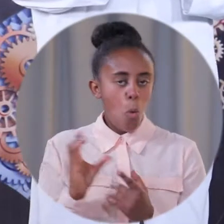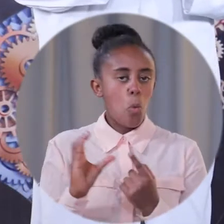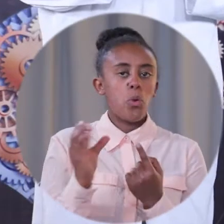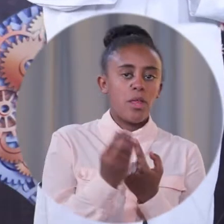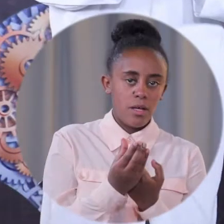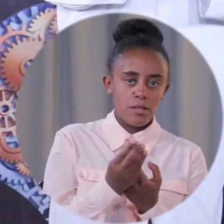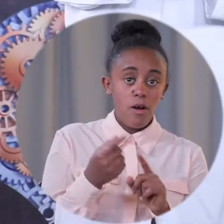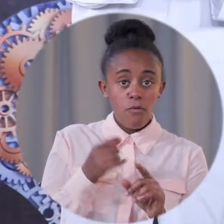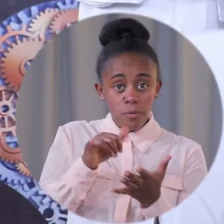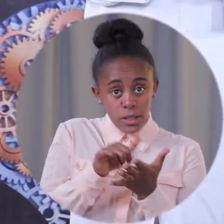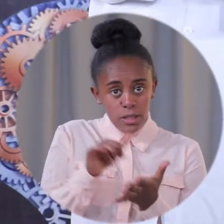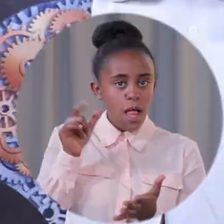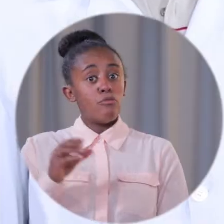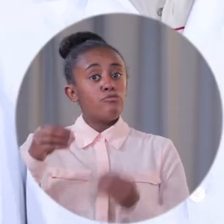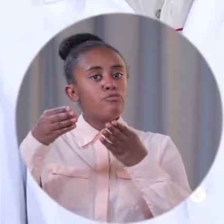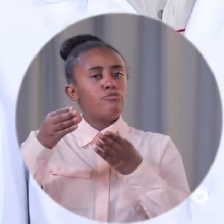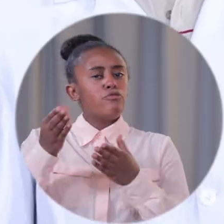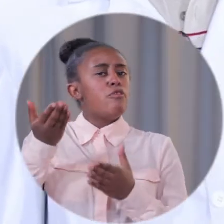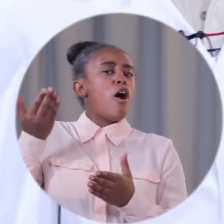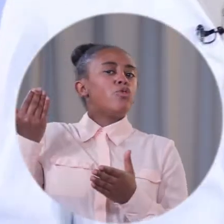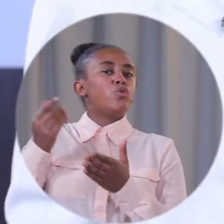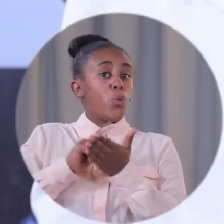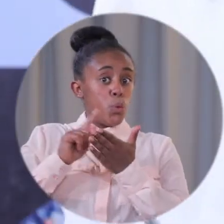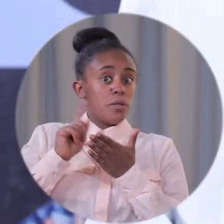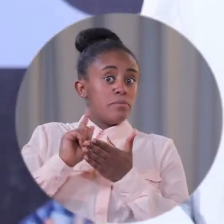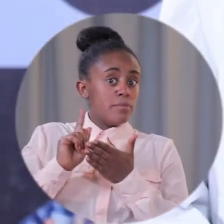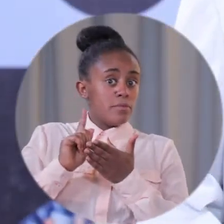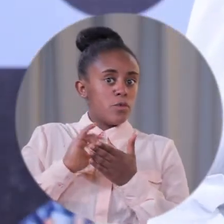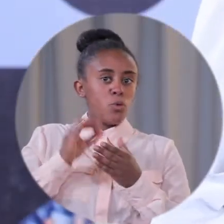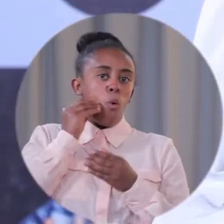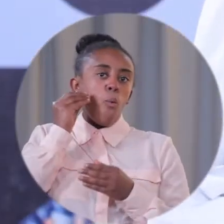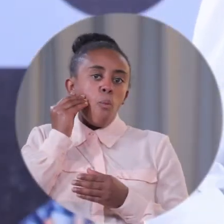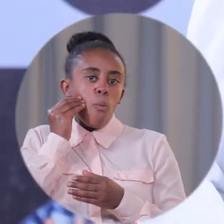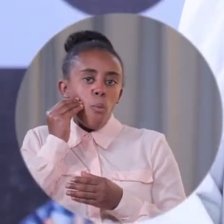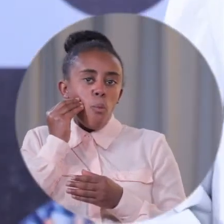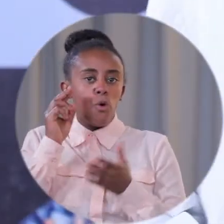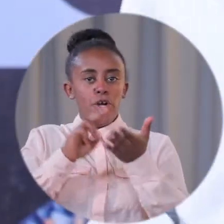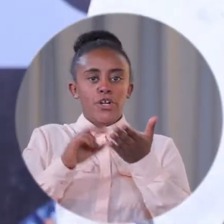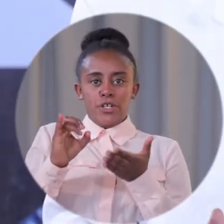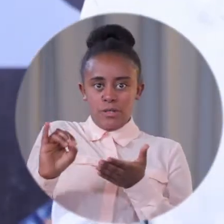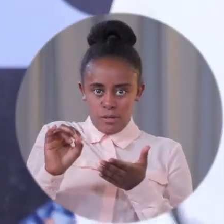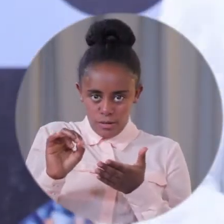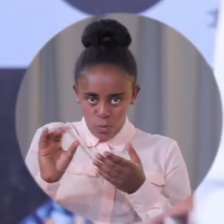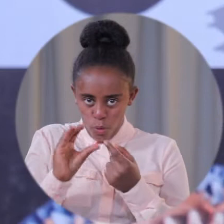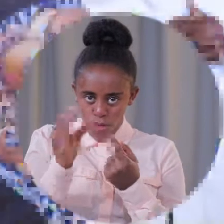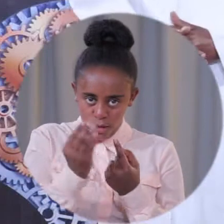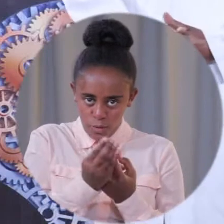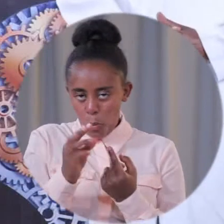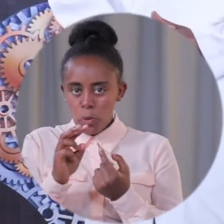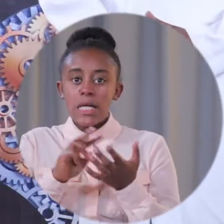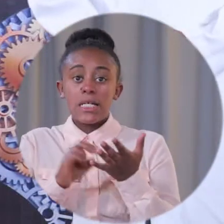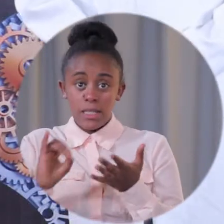context. From that listening context, last week I gave you homework about the reading context or about the reading